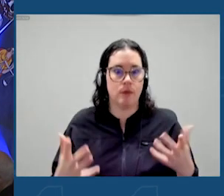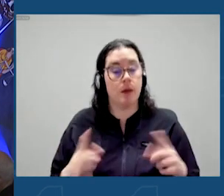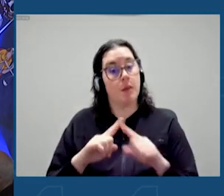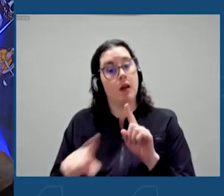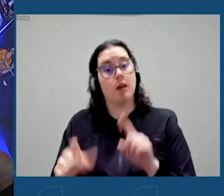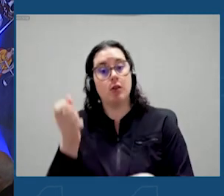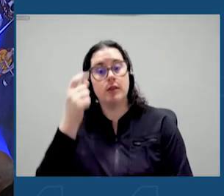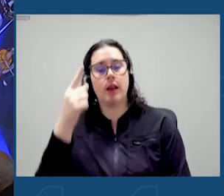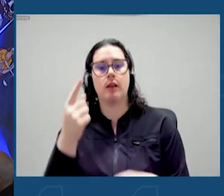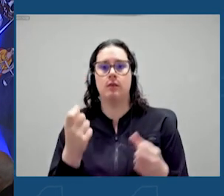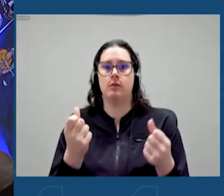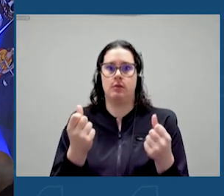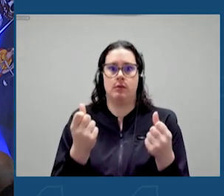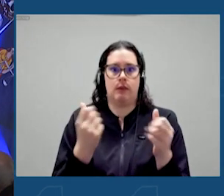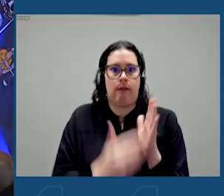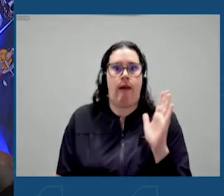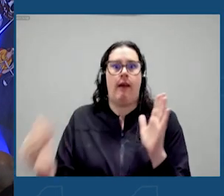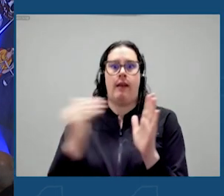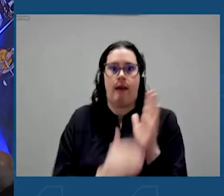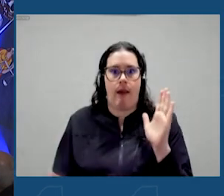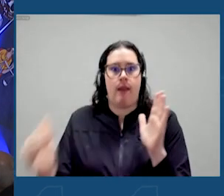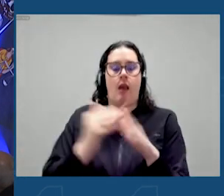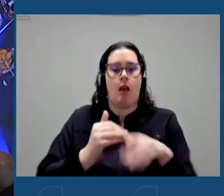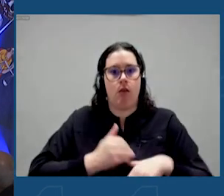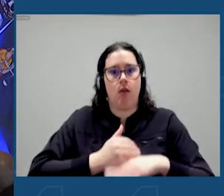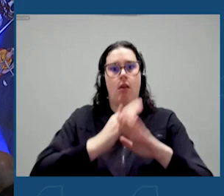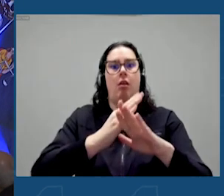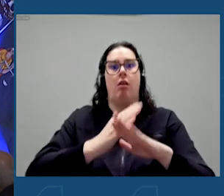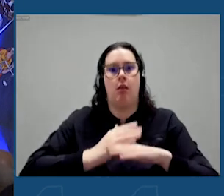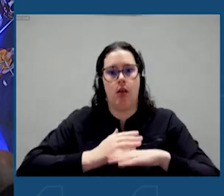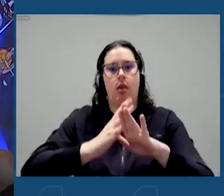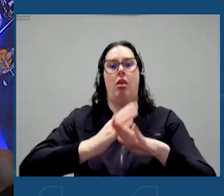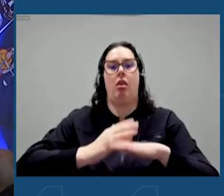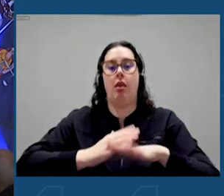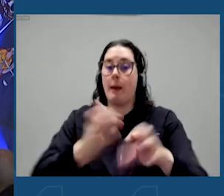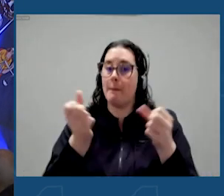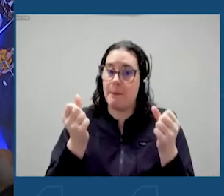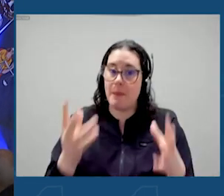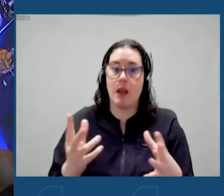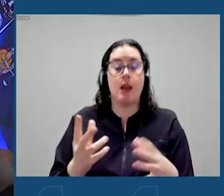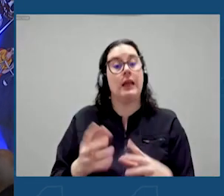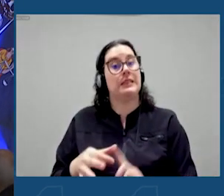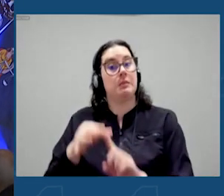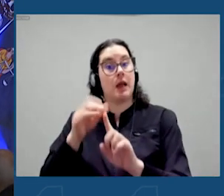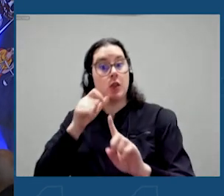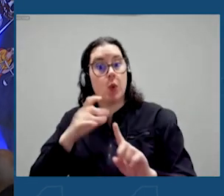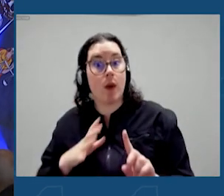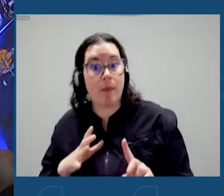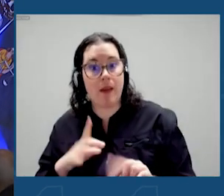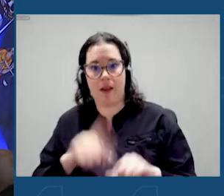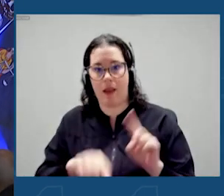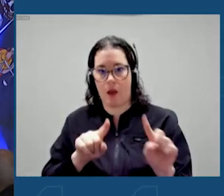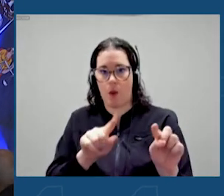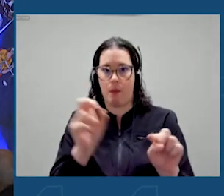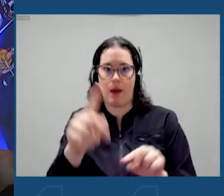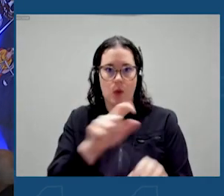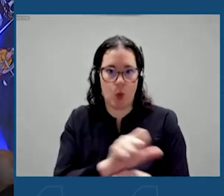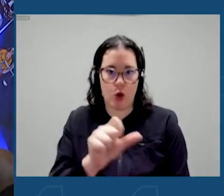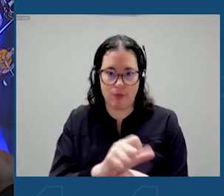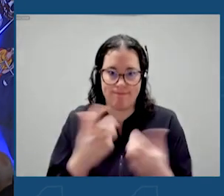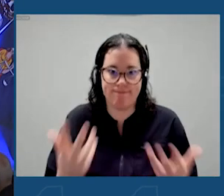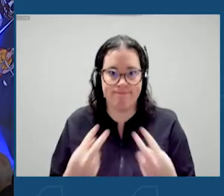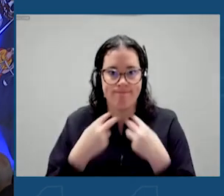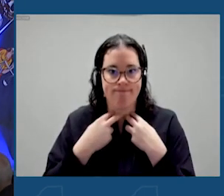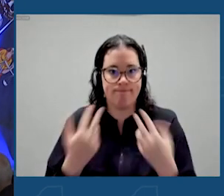time again, it is the single barrier that keeps so many New Yorkers, especially women, from being able to return to the workforce. And